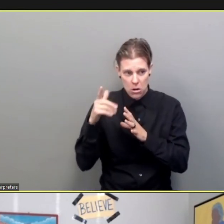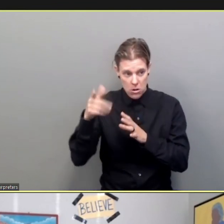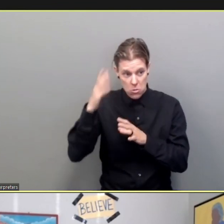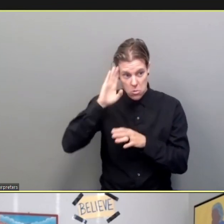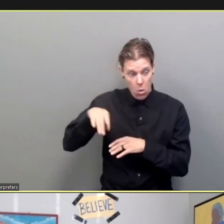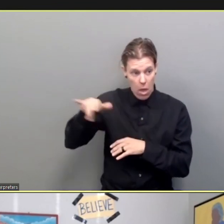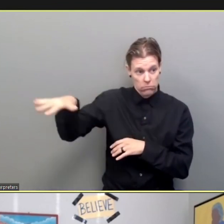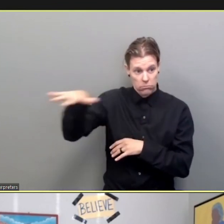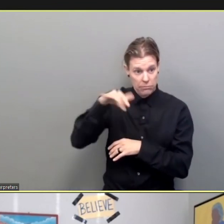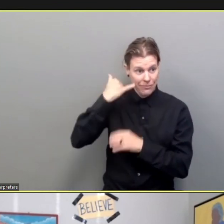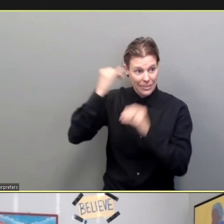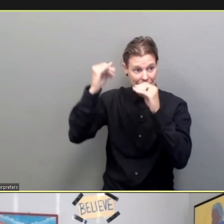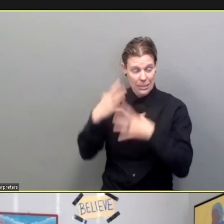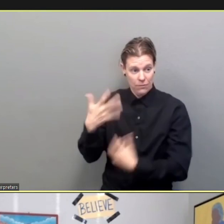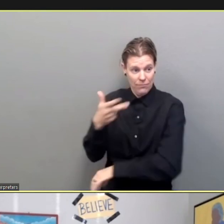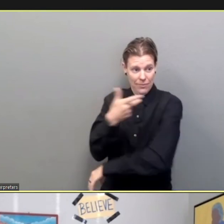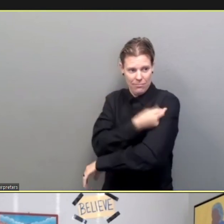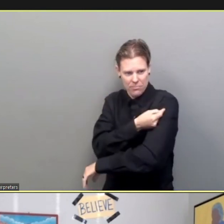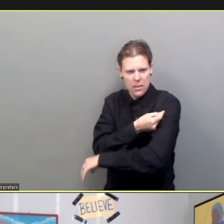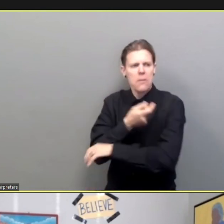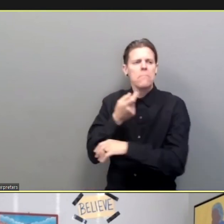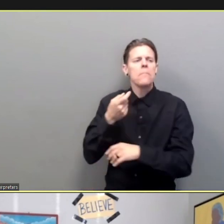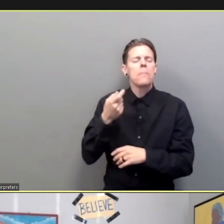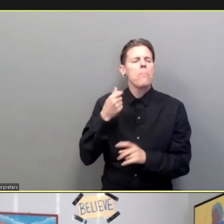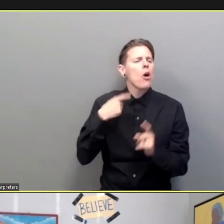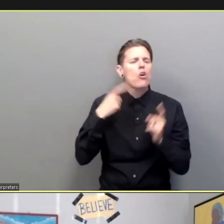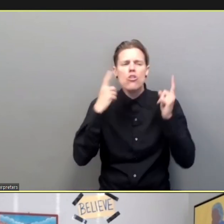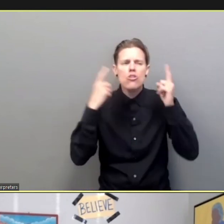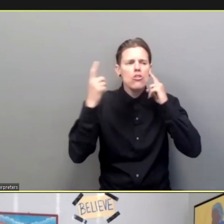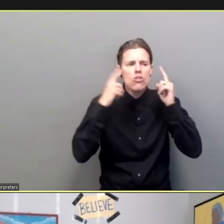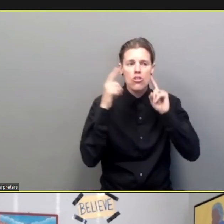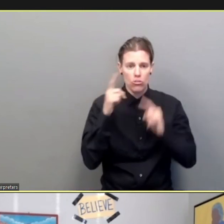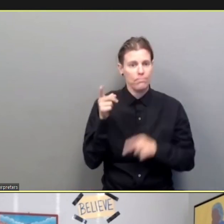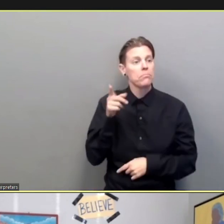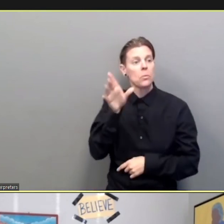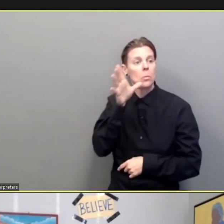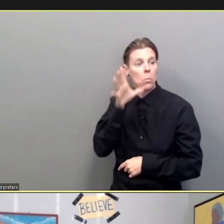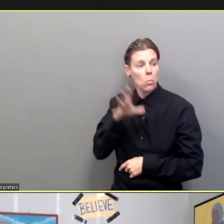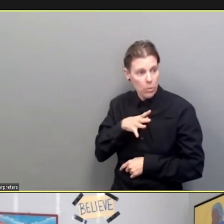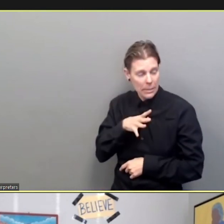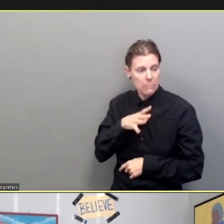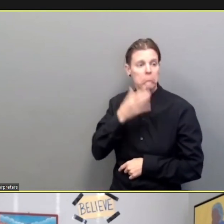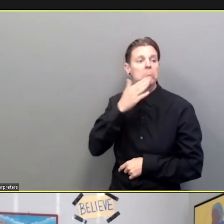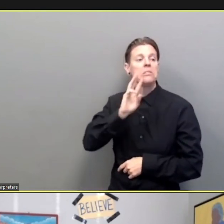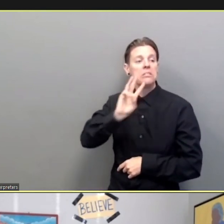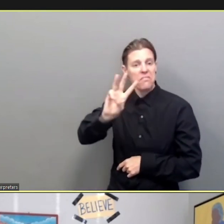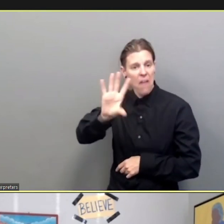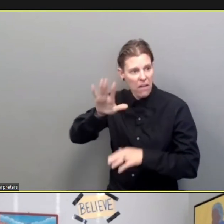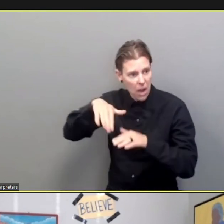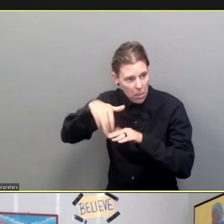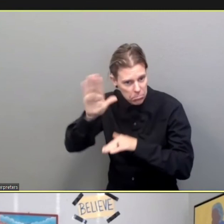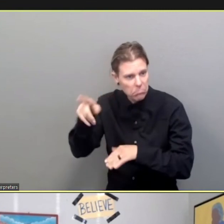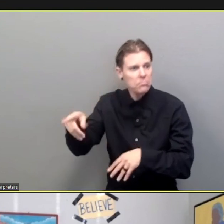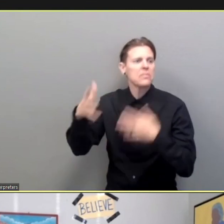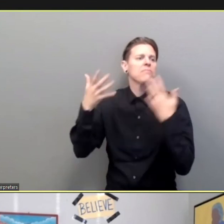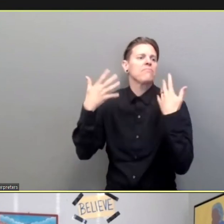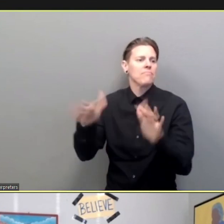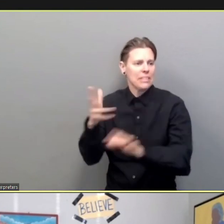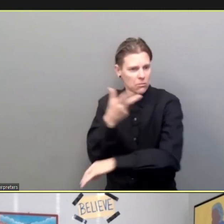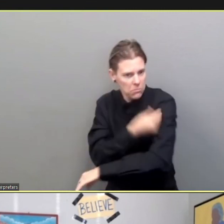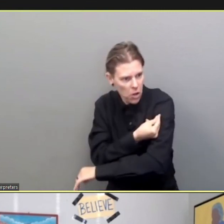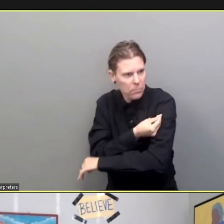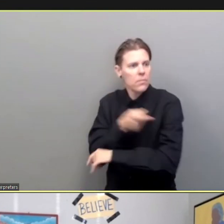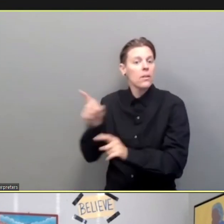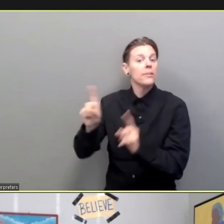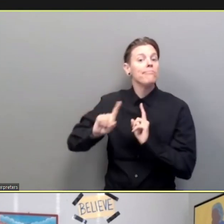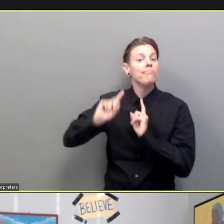vaccinated woman who fits in the 65 and older demographic, who went to the hospital for what she described